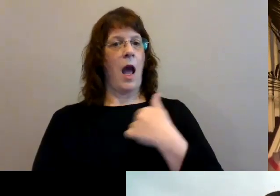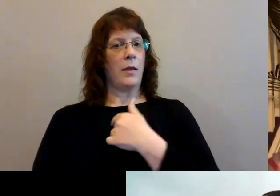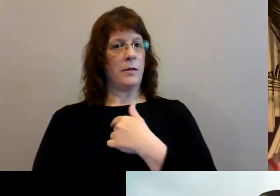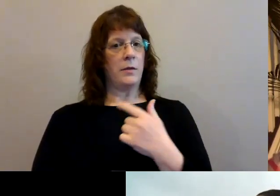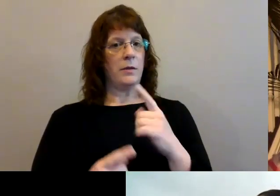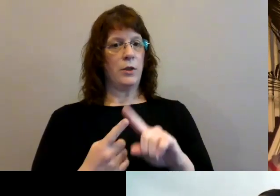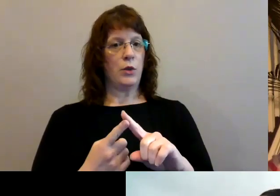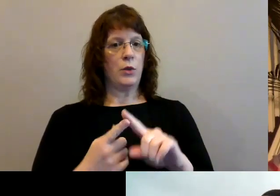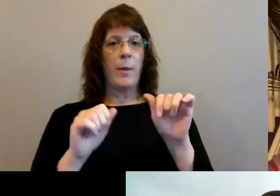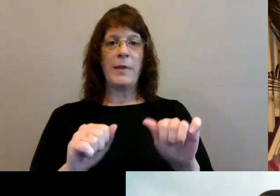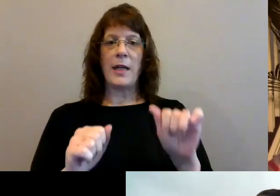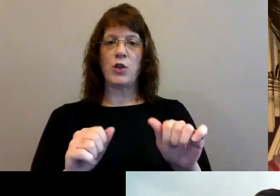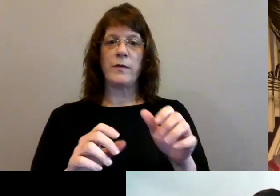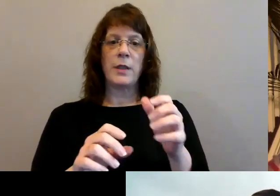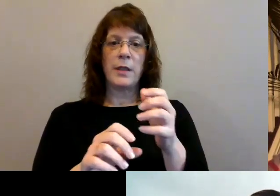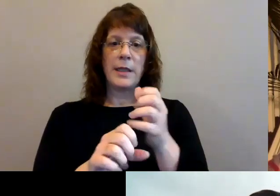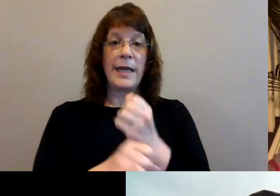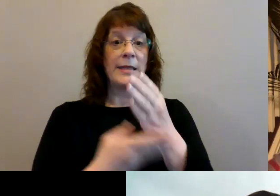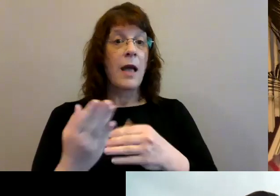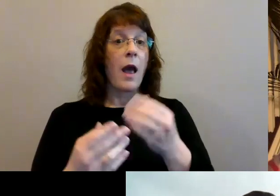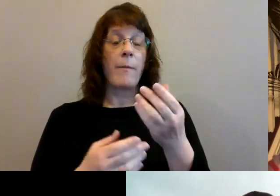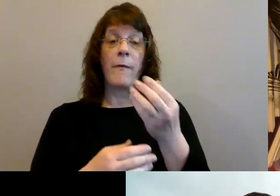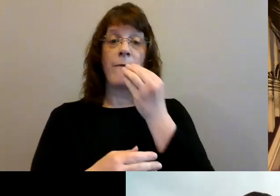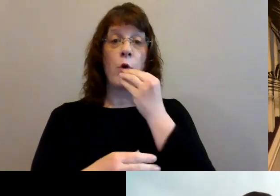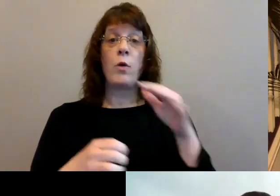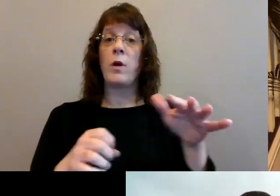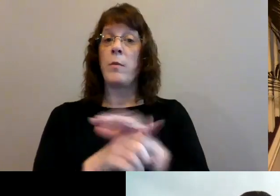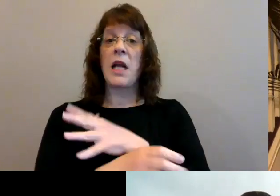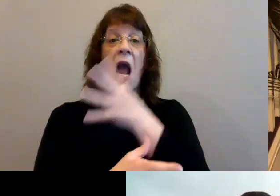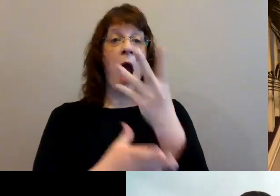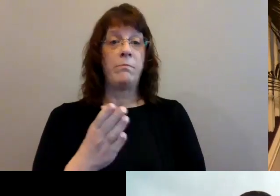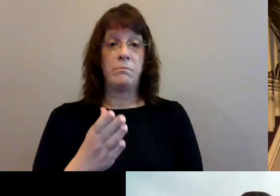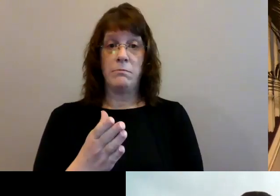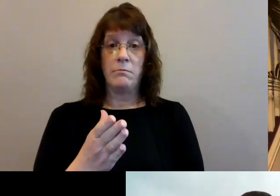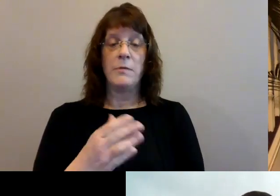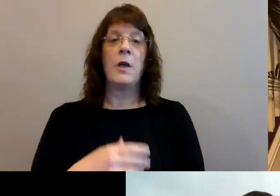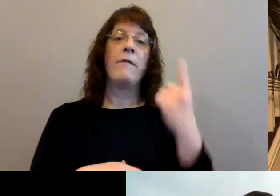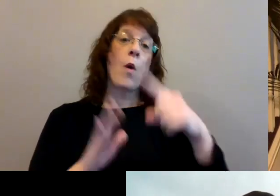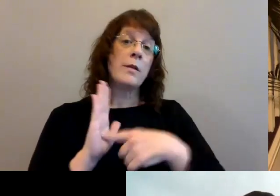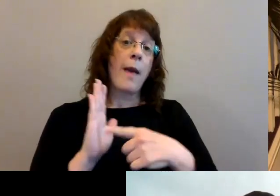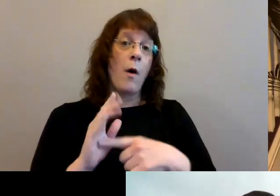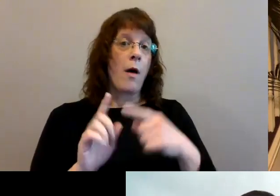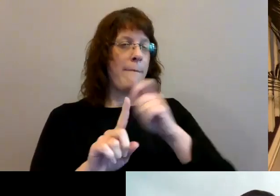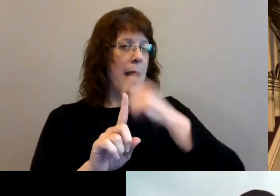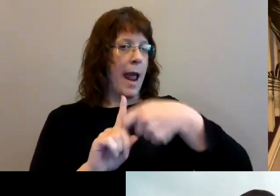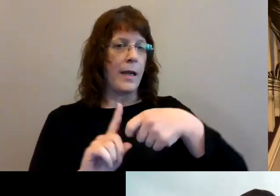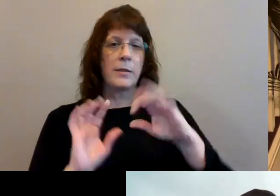of like getting some food completely wiped out, right? So like if for example, the bananas is a great